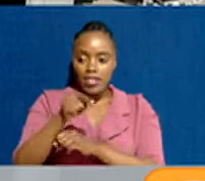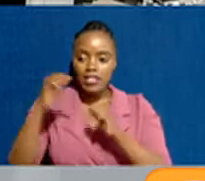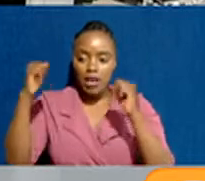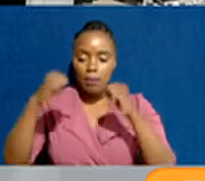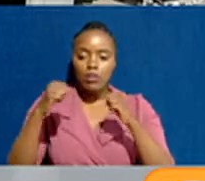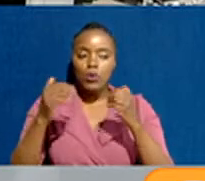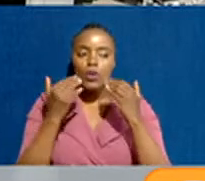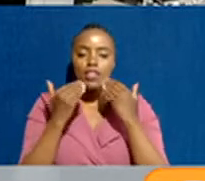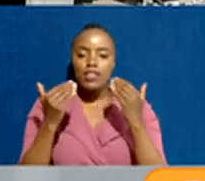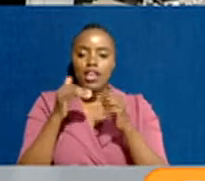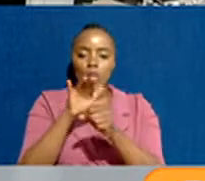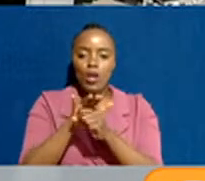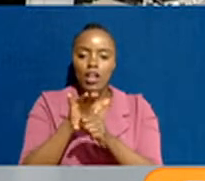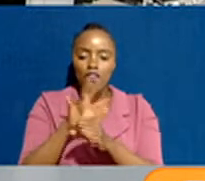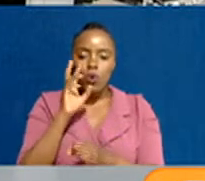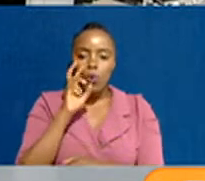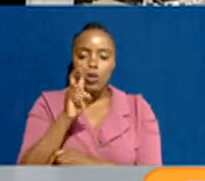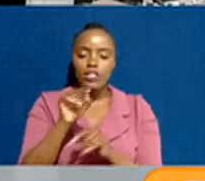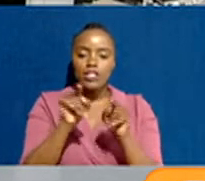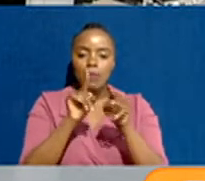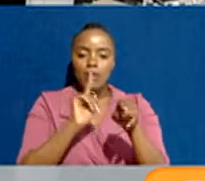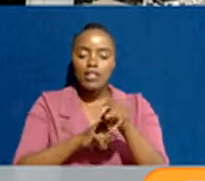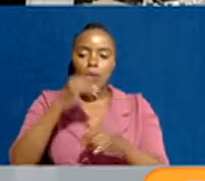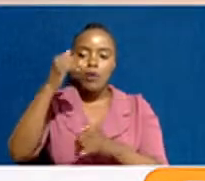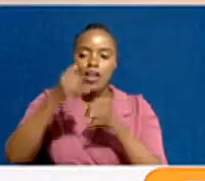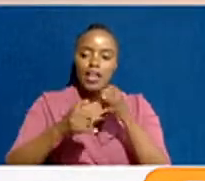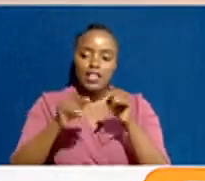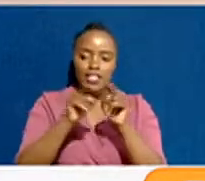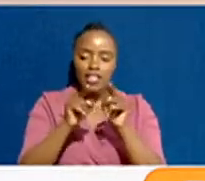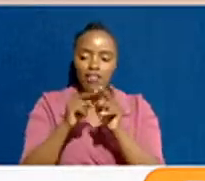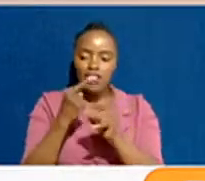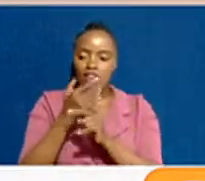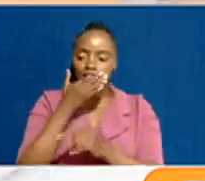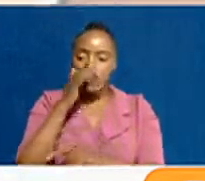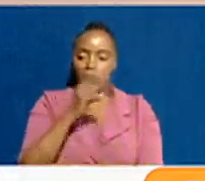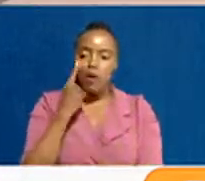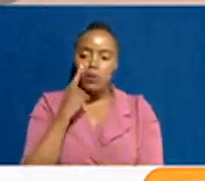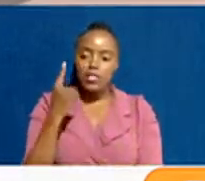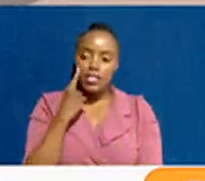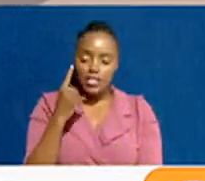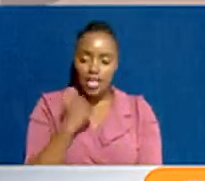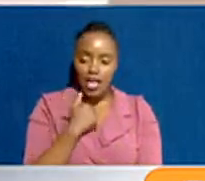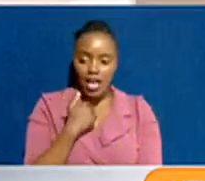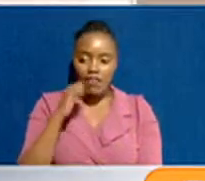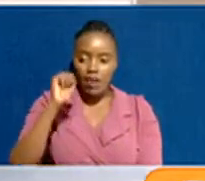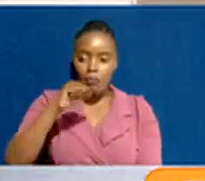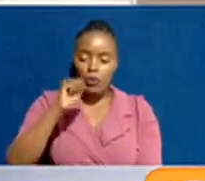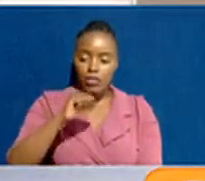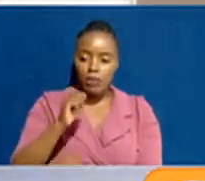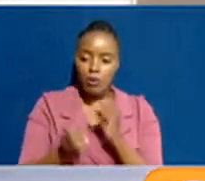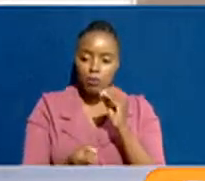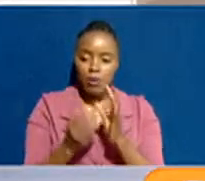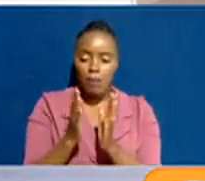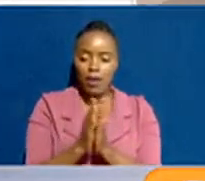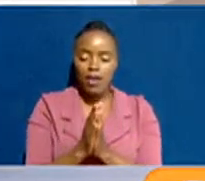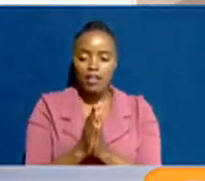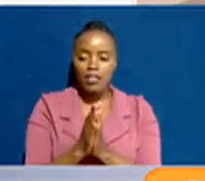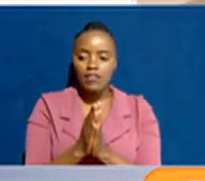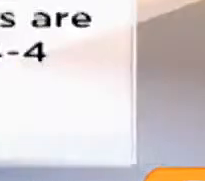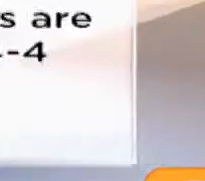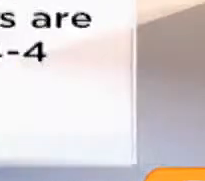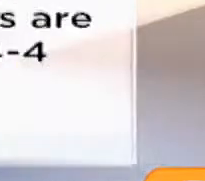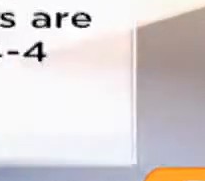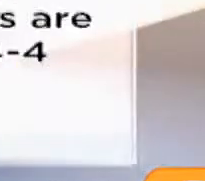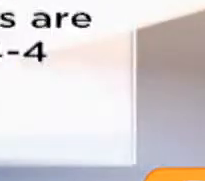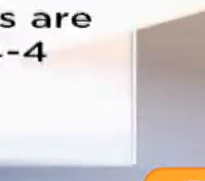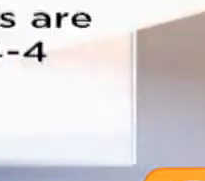possible, we want to thank you also for watching as we wind up on this sea of feedback that's coming through, if we can do that and bring it. Talin